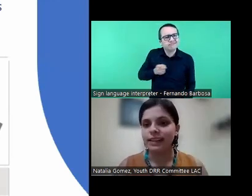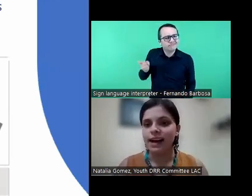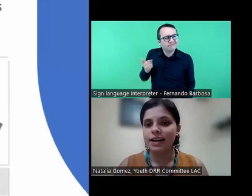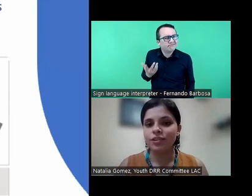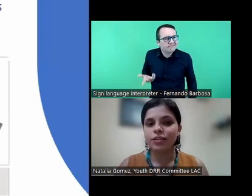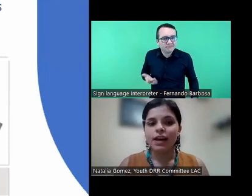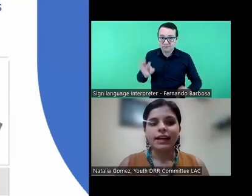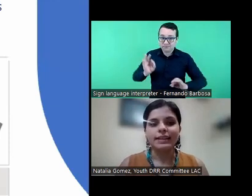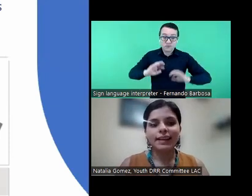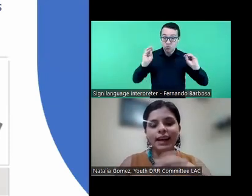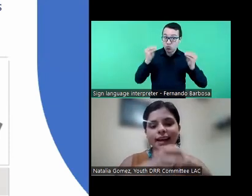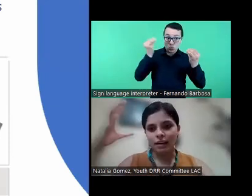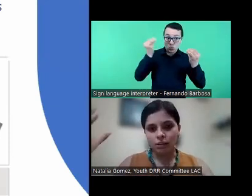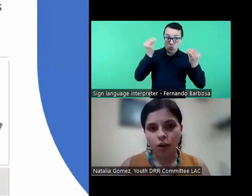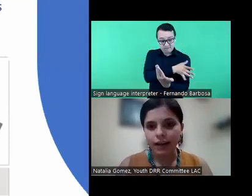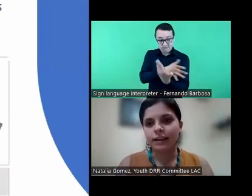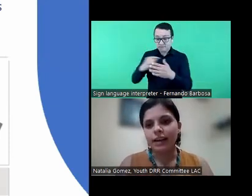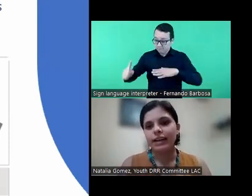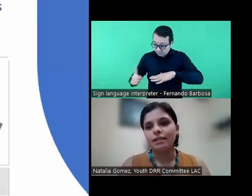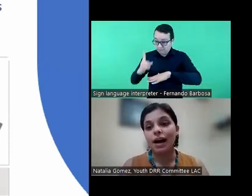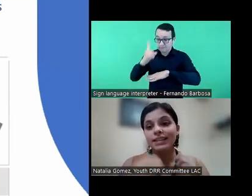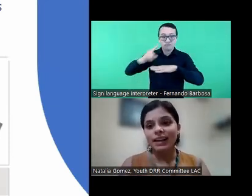population up to 30 years of age